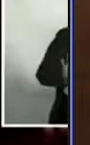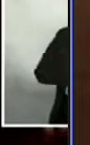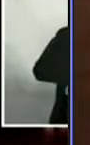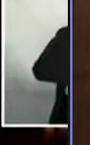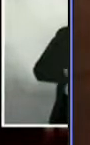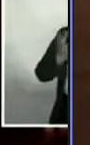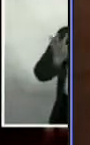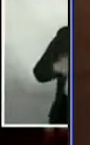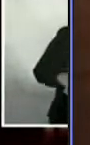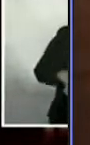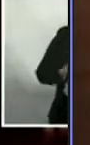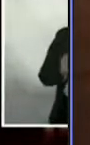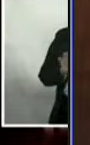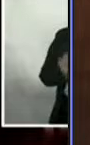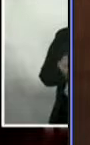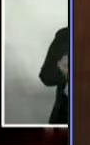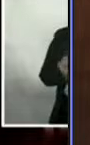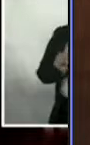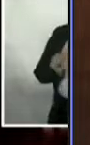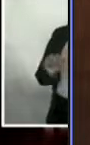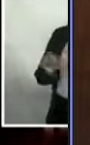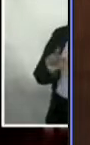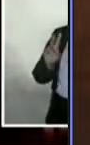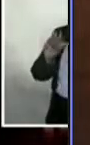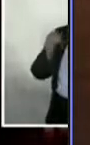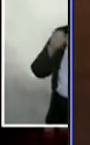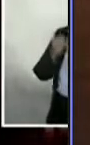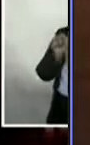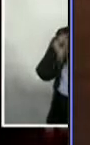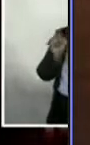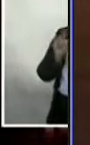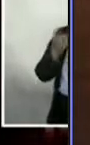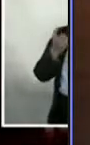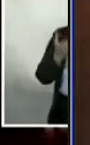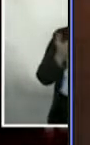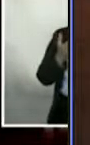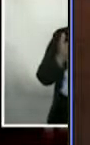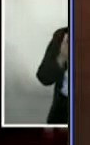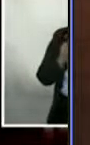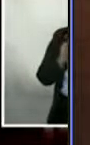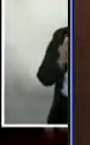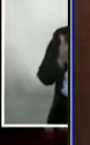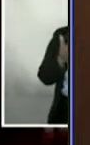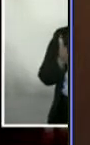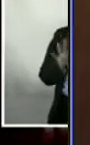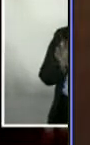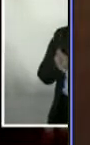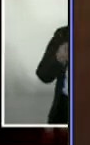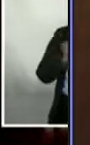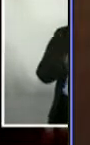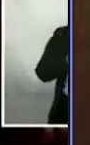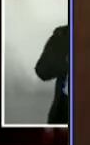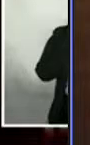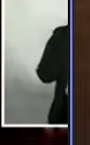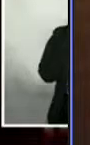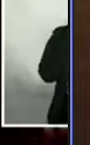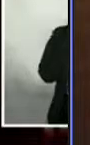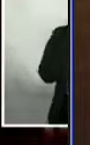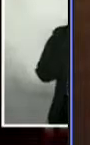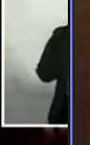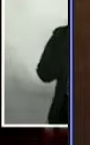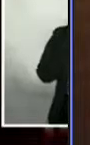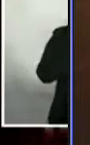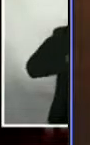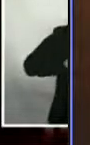of tourism in line with national imperatives. During the reporting quarter, we obtained 100% performance for tourism development. This